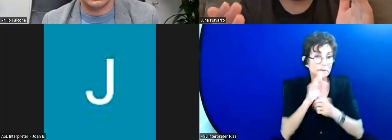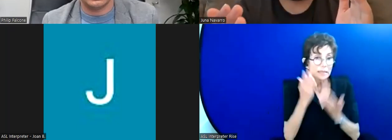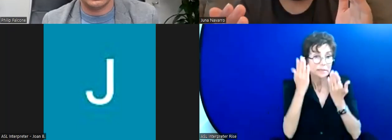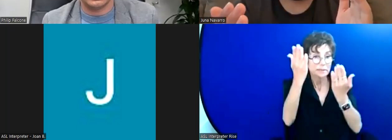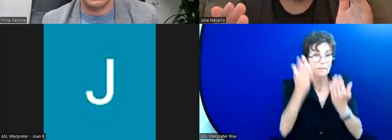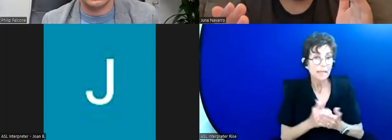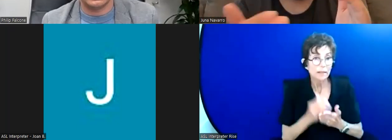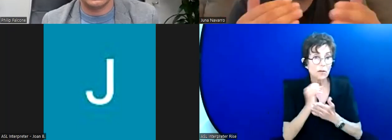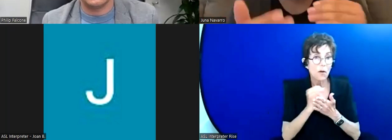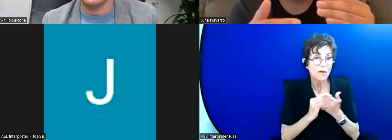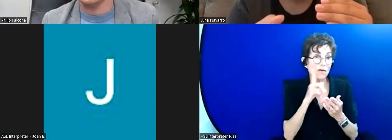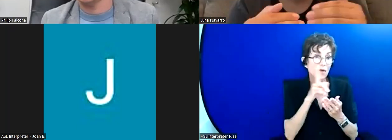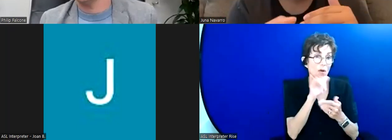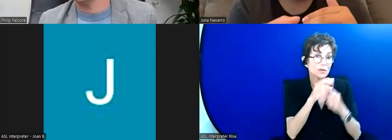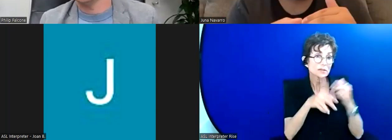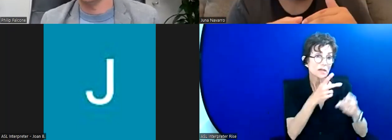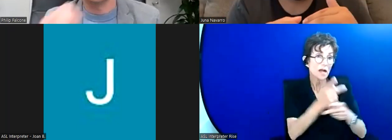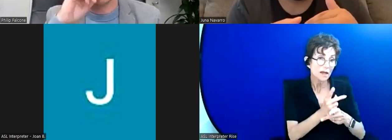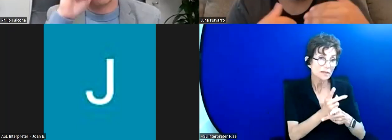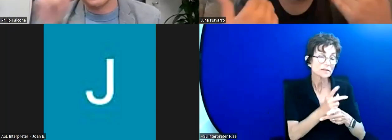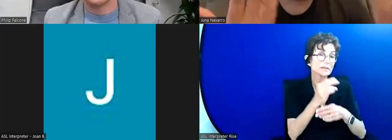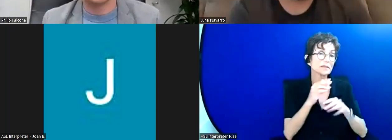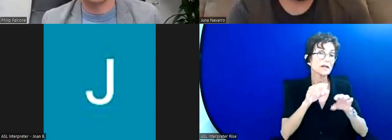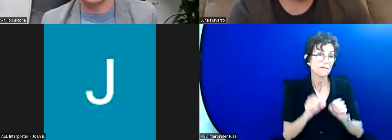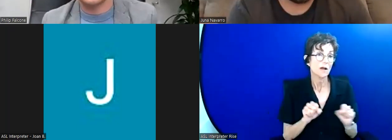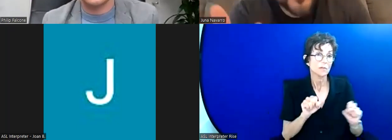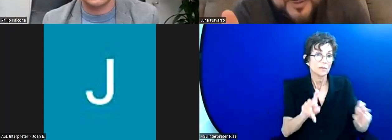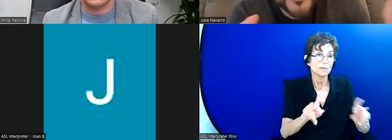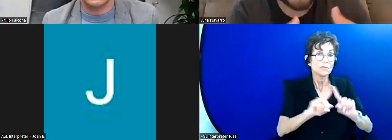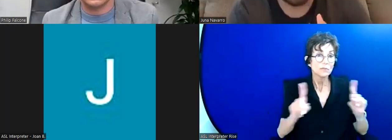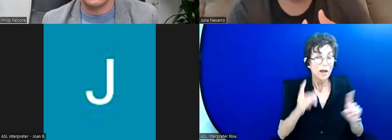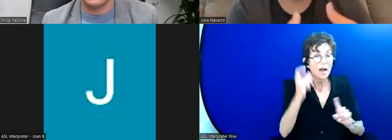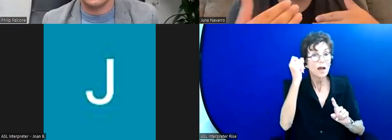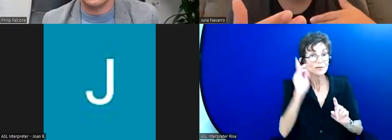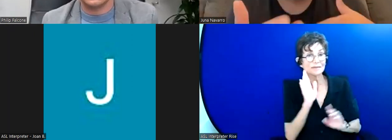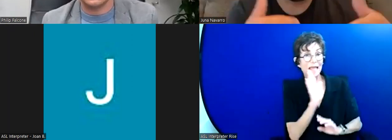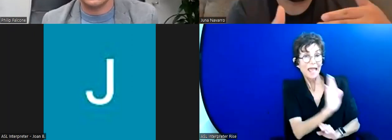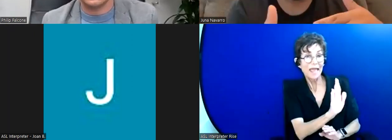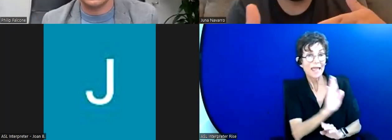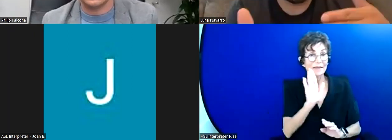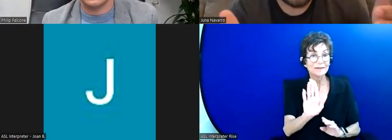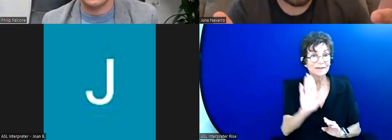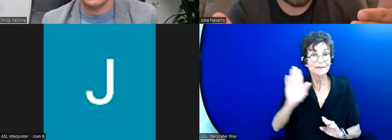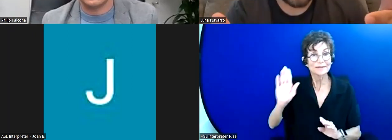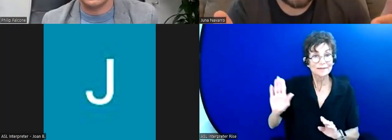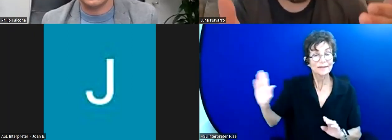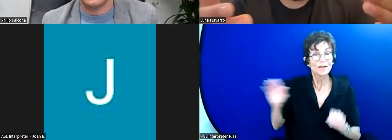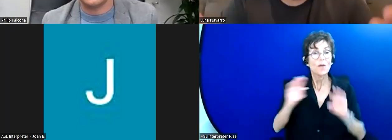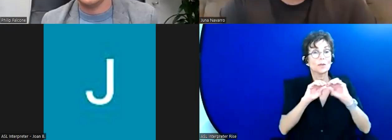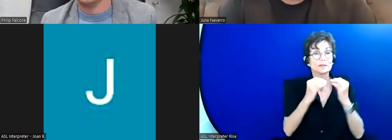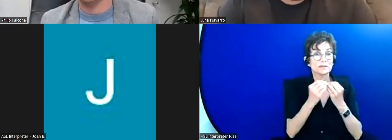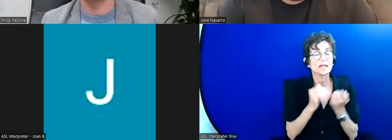that what it comes down to is understanding what the organization needs and following those rules. And I think that will set you up in terms of